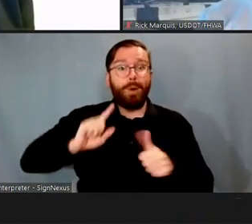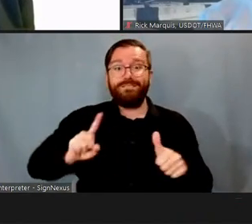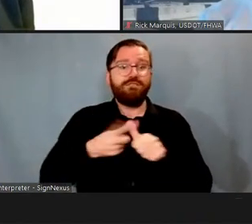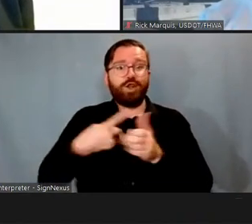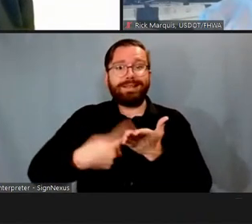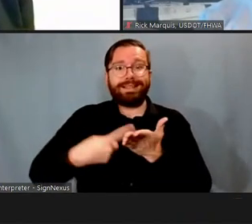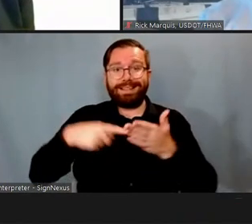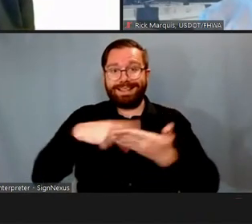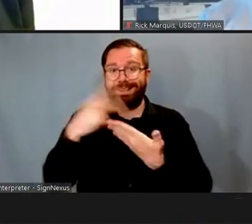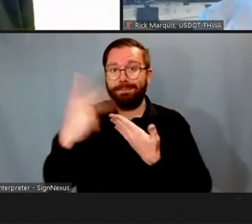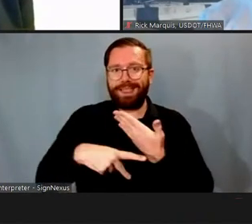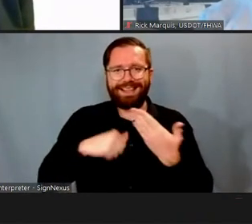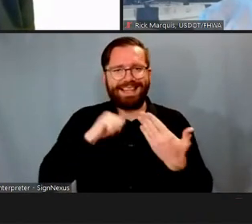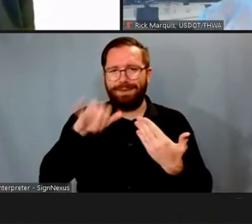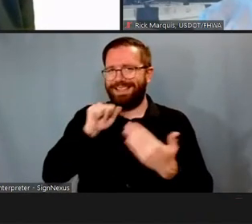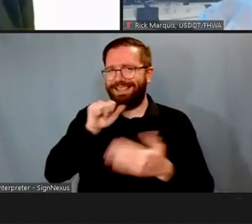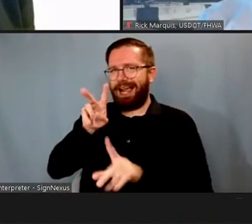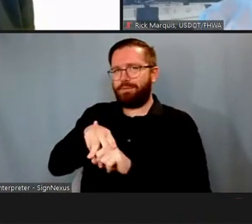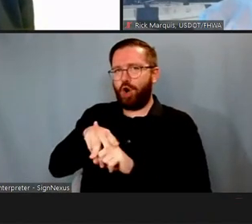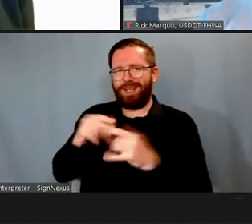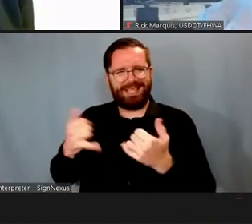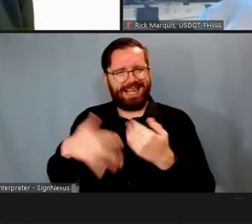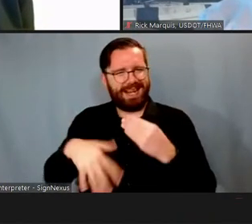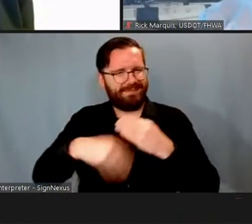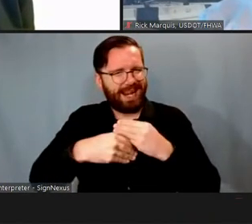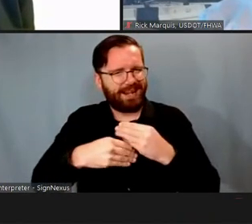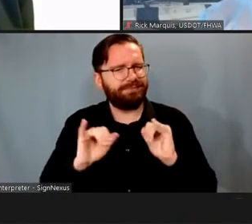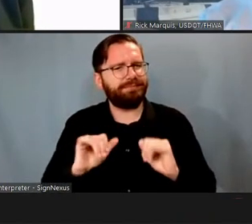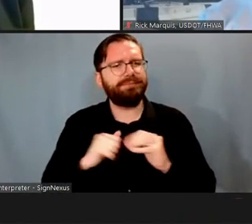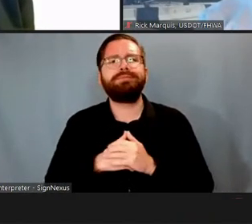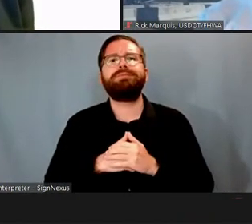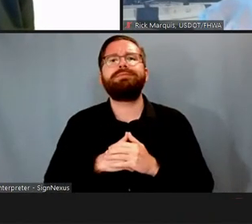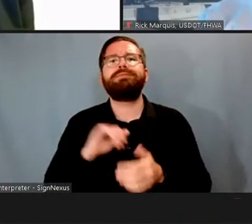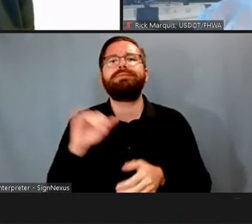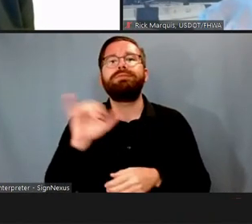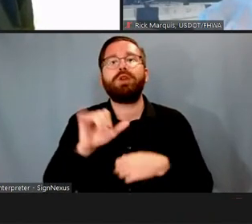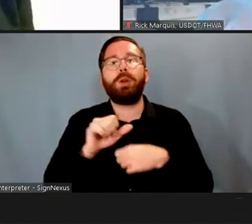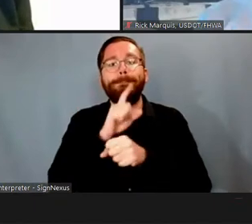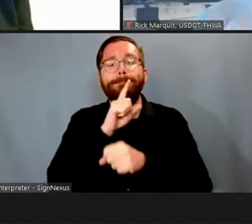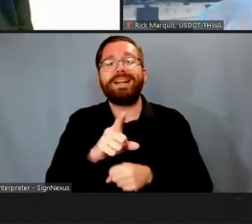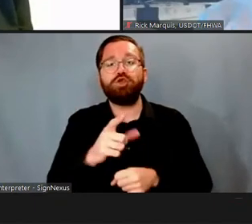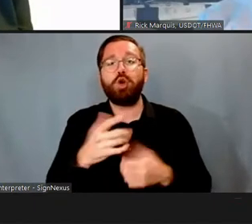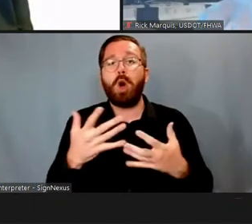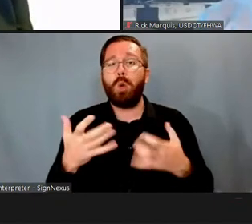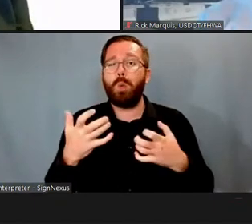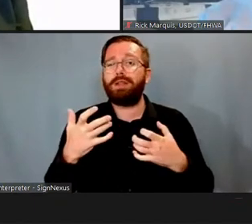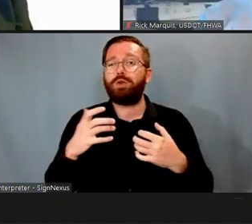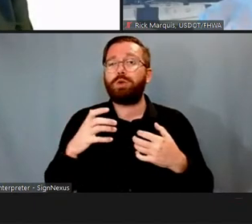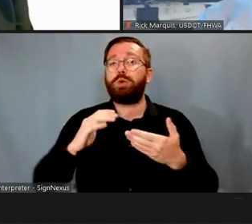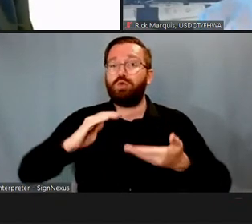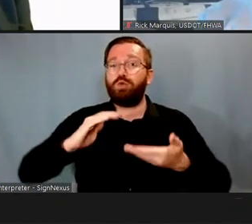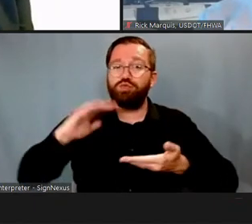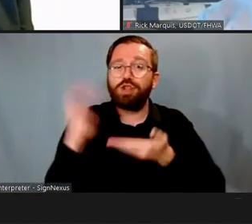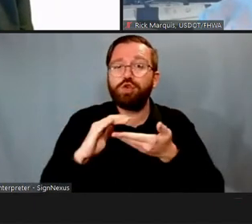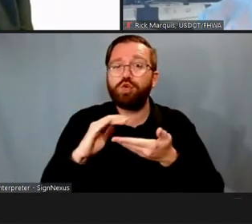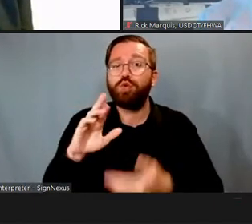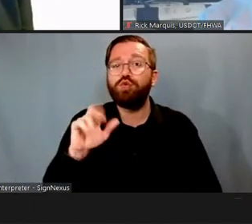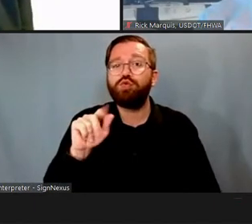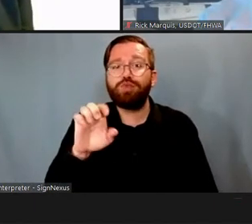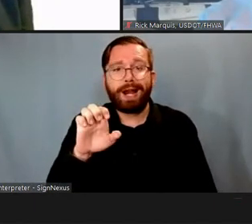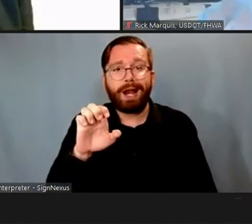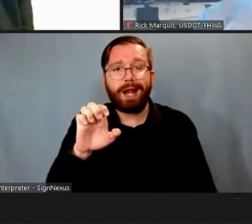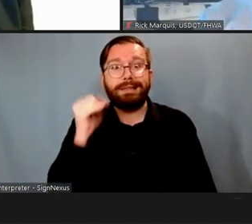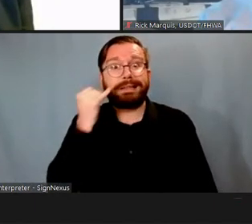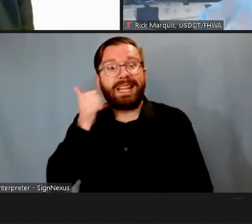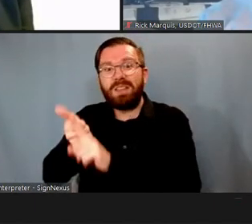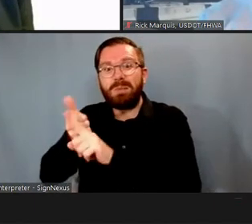three no congestion pricing tolls or significantly reduced rates on motorcycles which are a solution